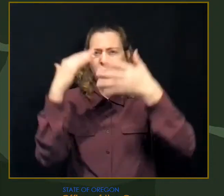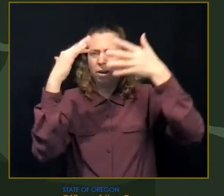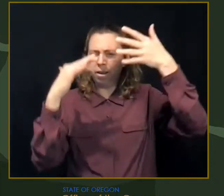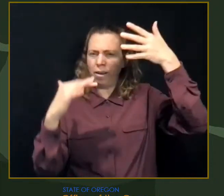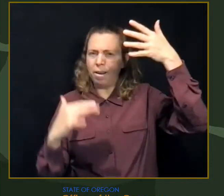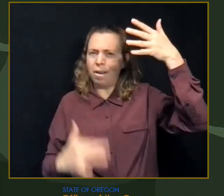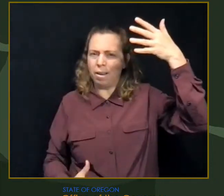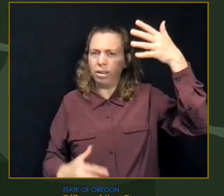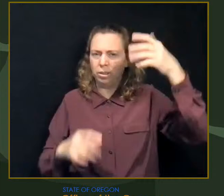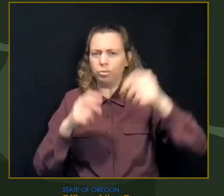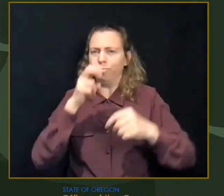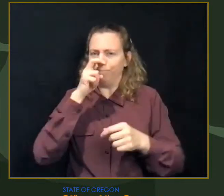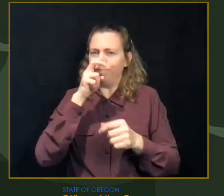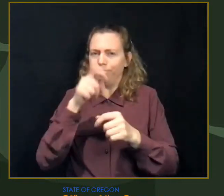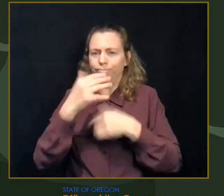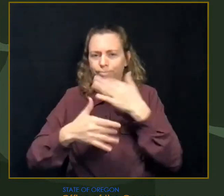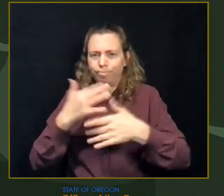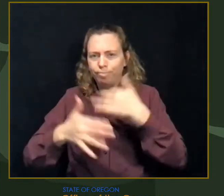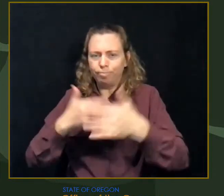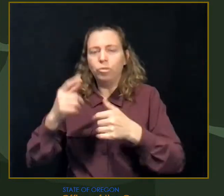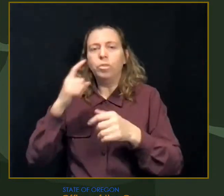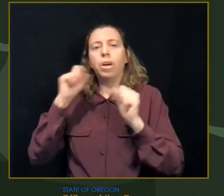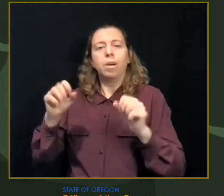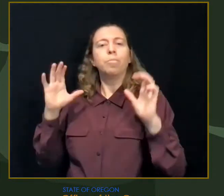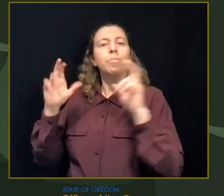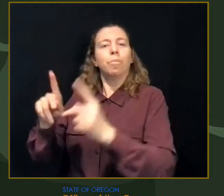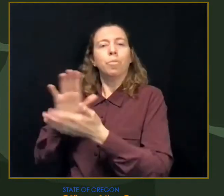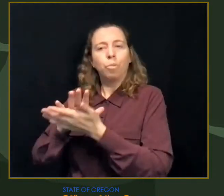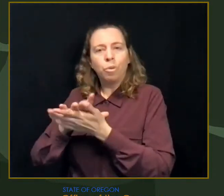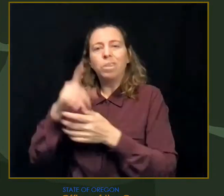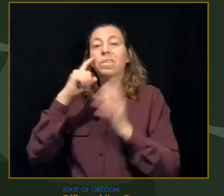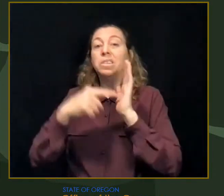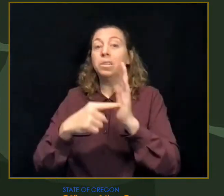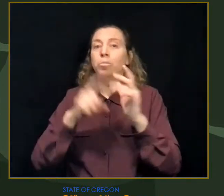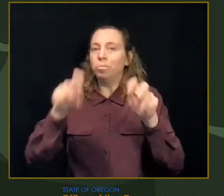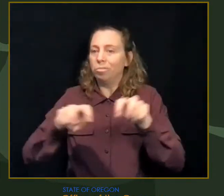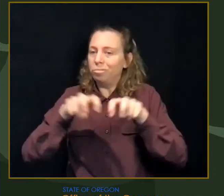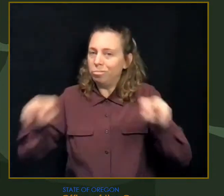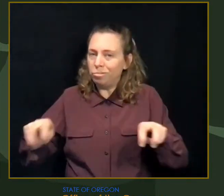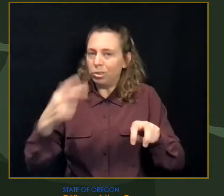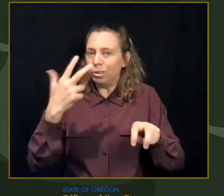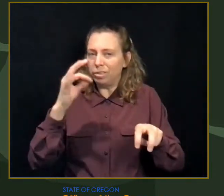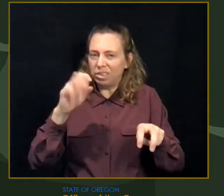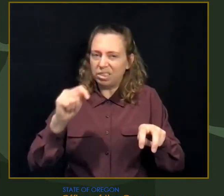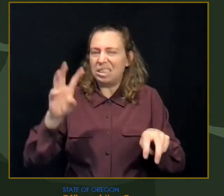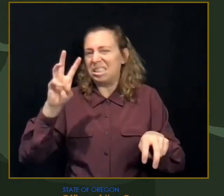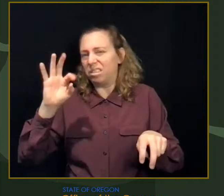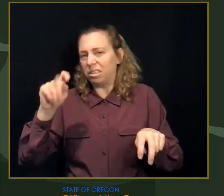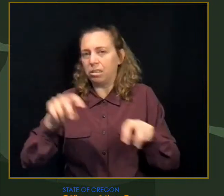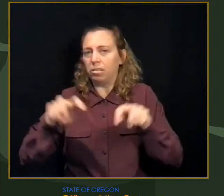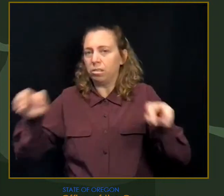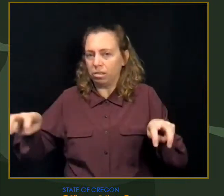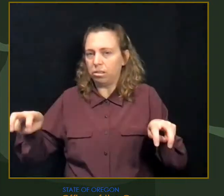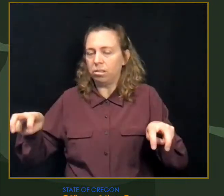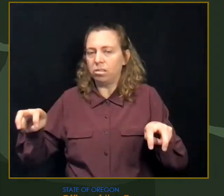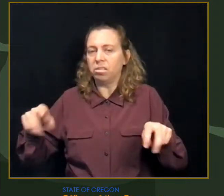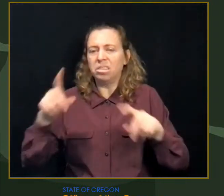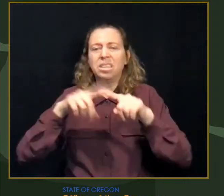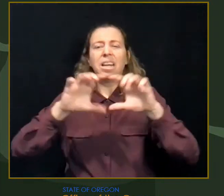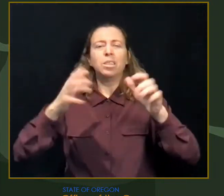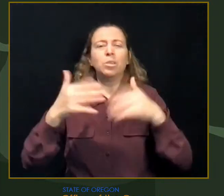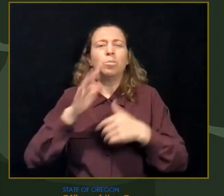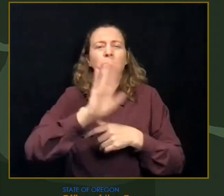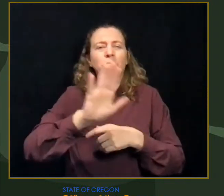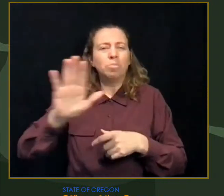distancing, 3 feet within classrooms under certain situations and 6 feet in other settings. Enhanced cleaning in those